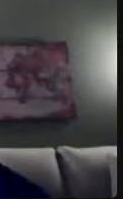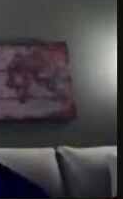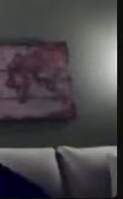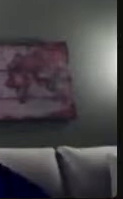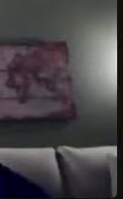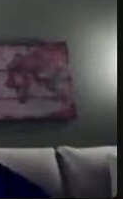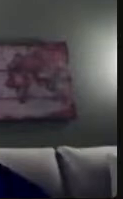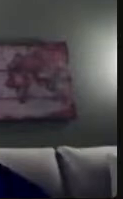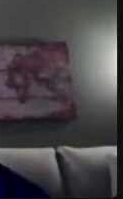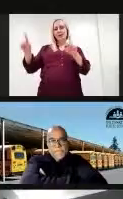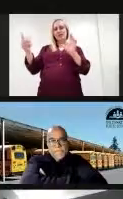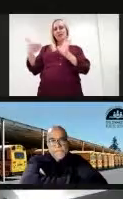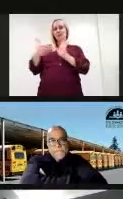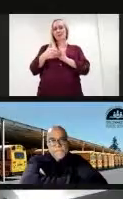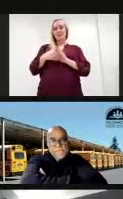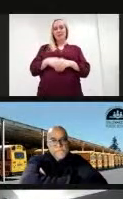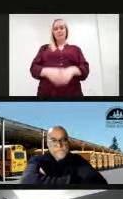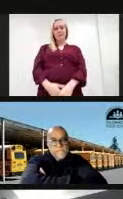Perry can pull it up again.